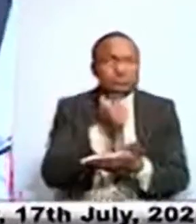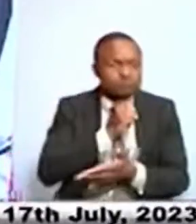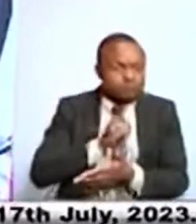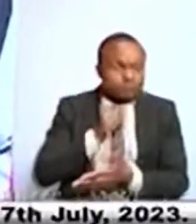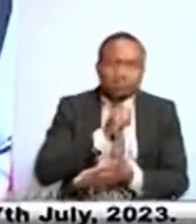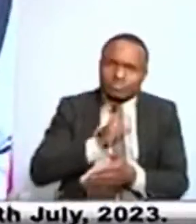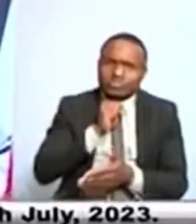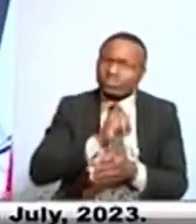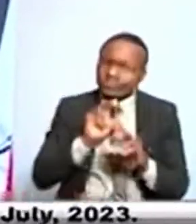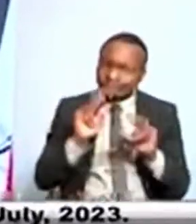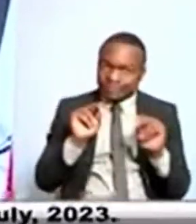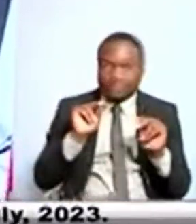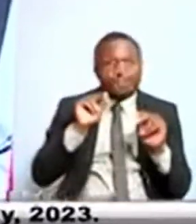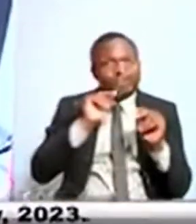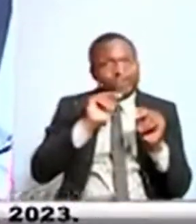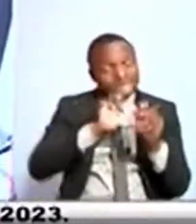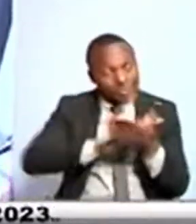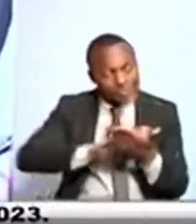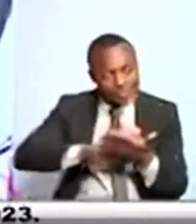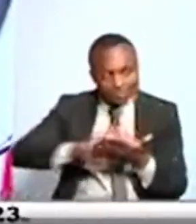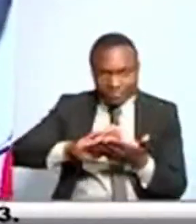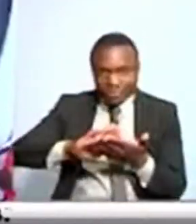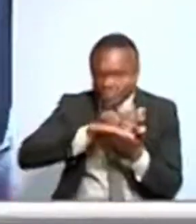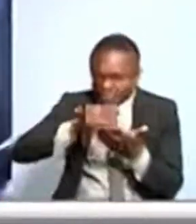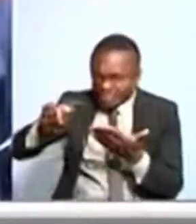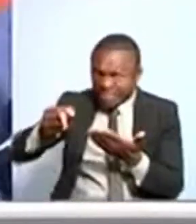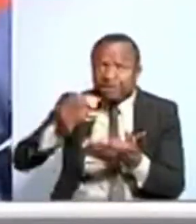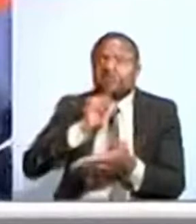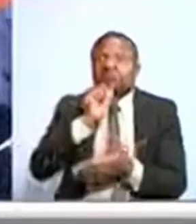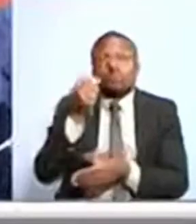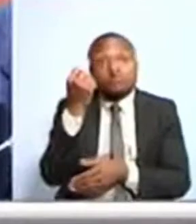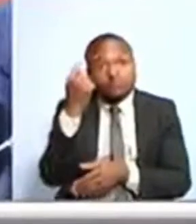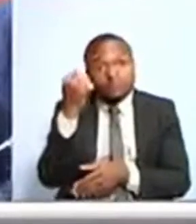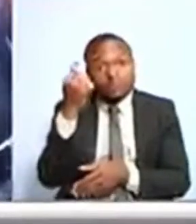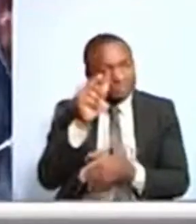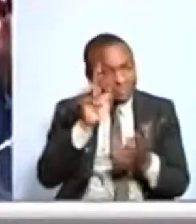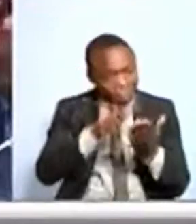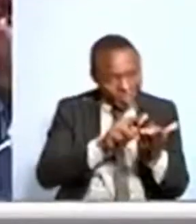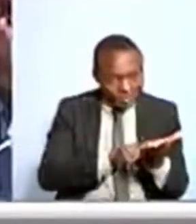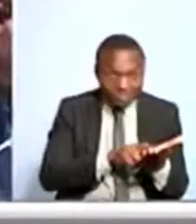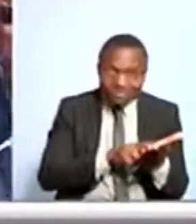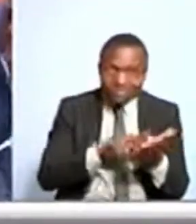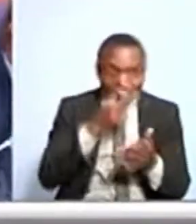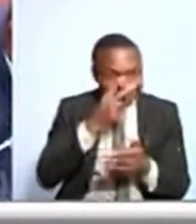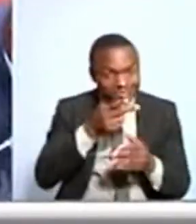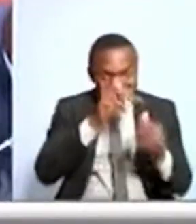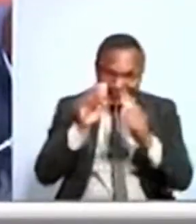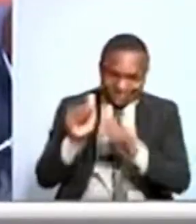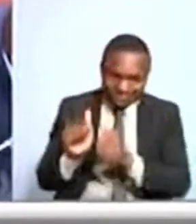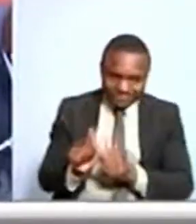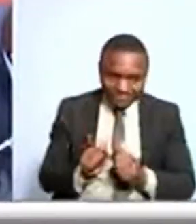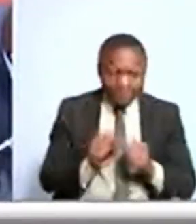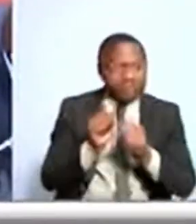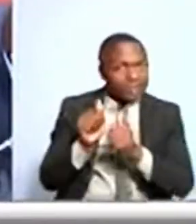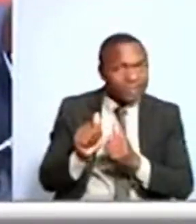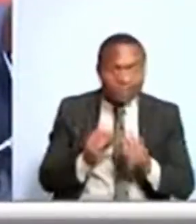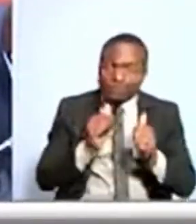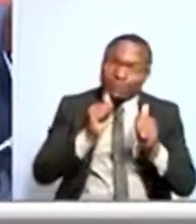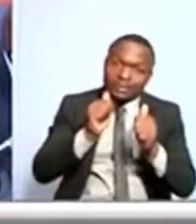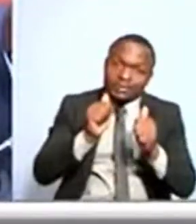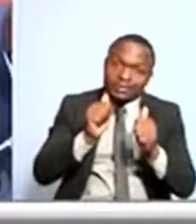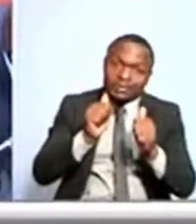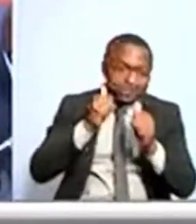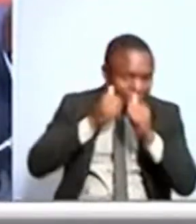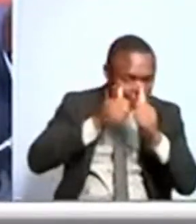for failure or not understanding the rules. We need to be seeing that action is taken, strong action is taken